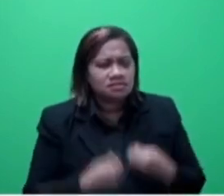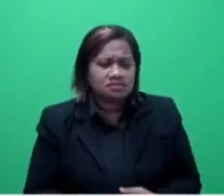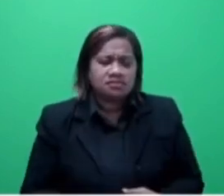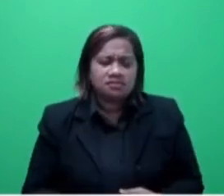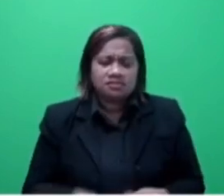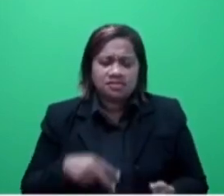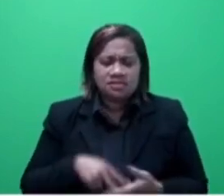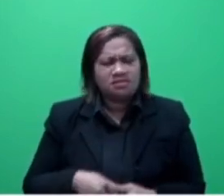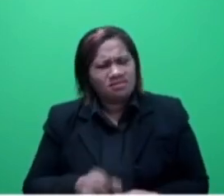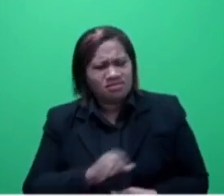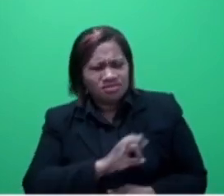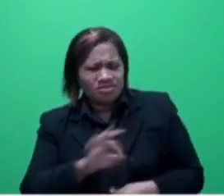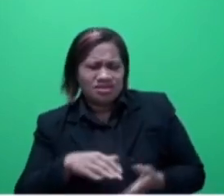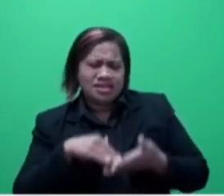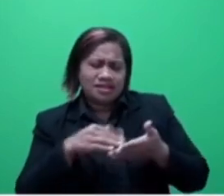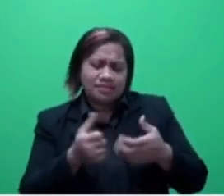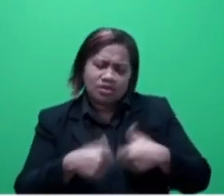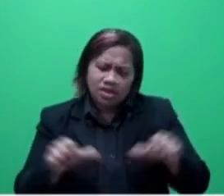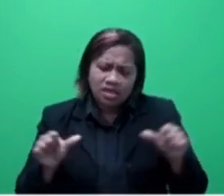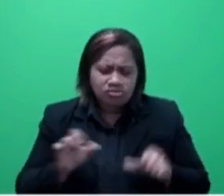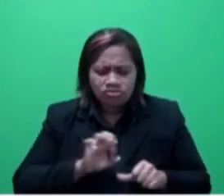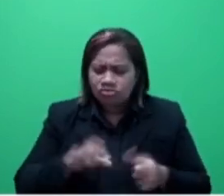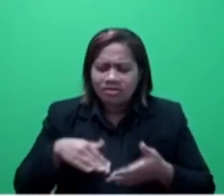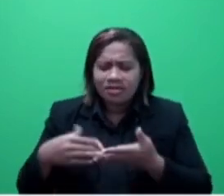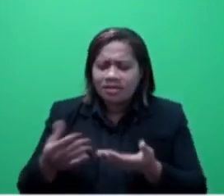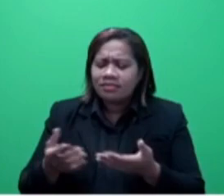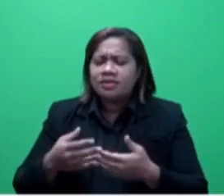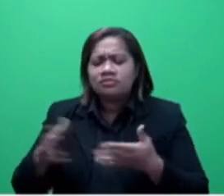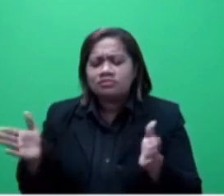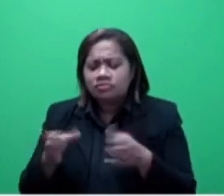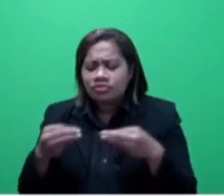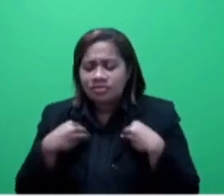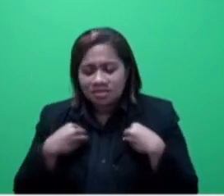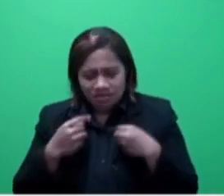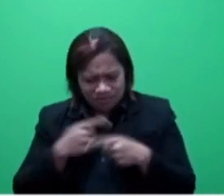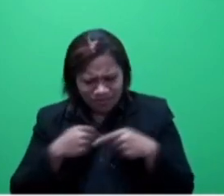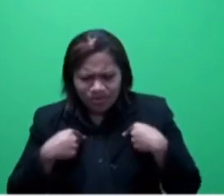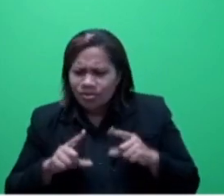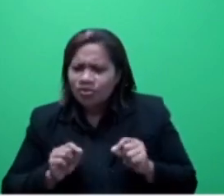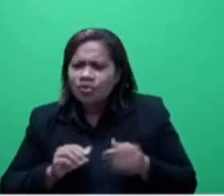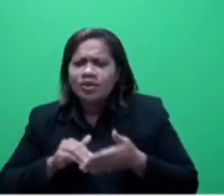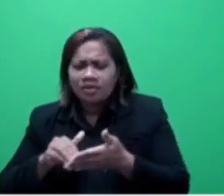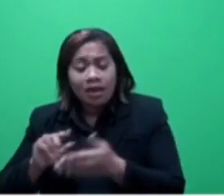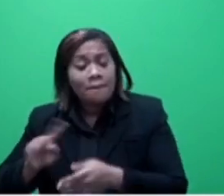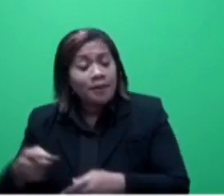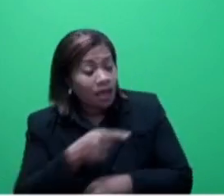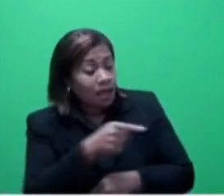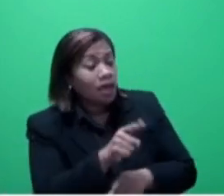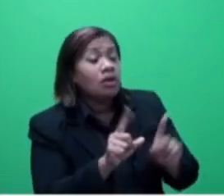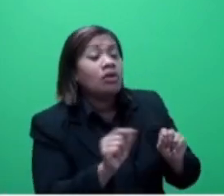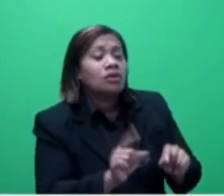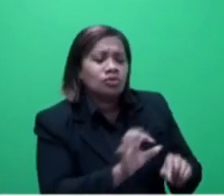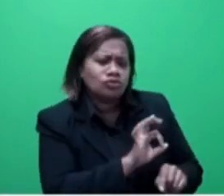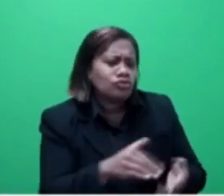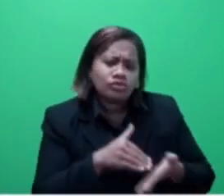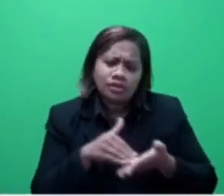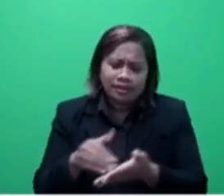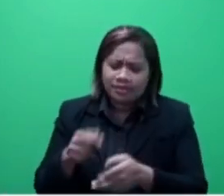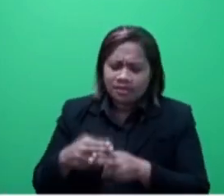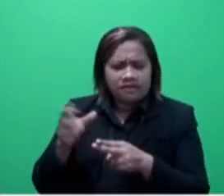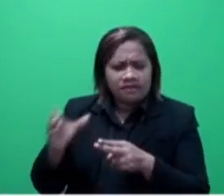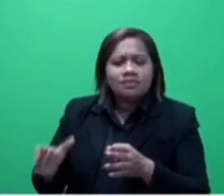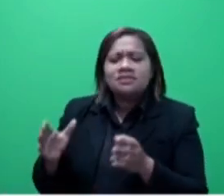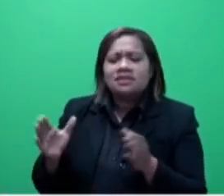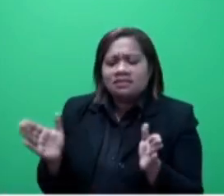helping agriculture, you're not helping MSMEs. We are, but what you're doing is not helping these very farmers and these very MSMEs.